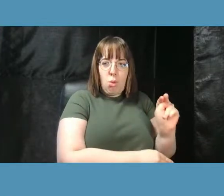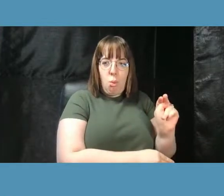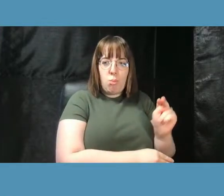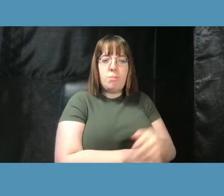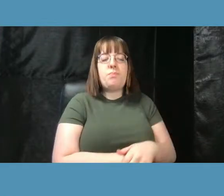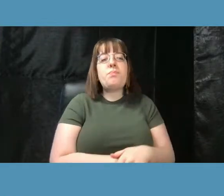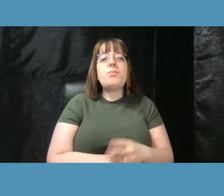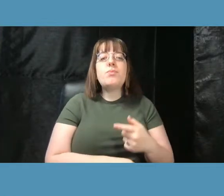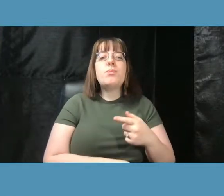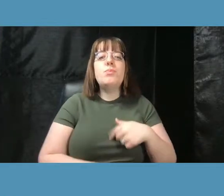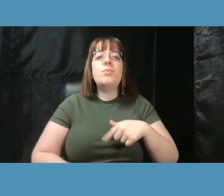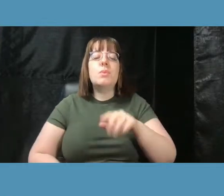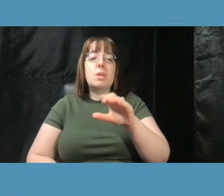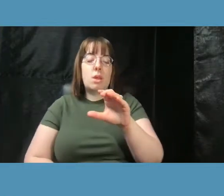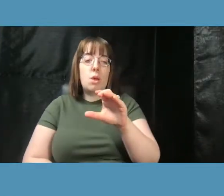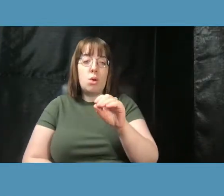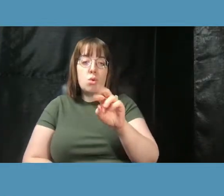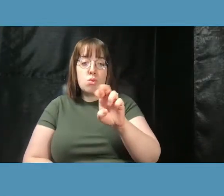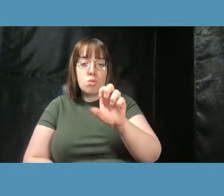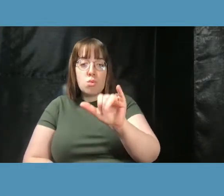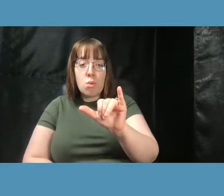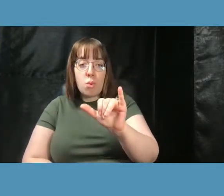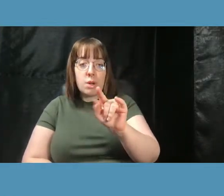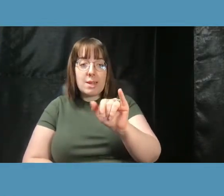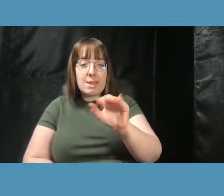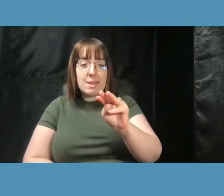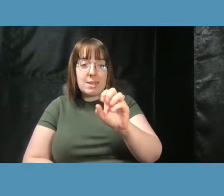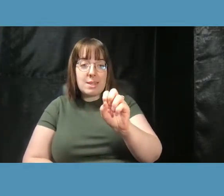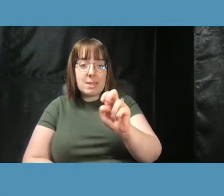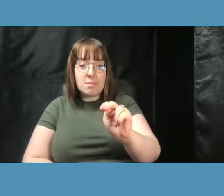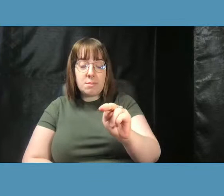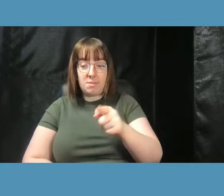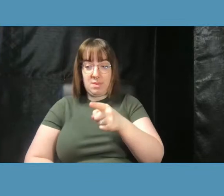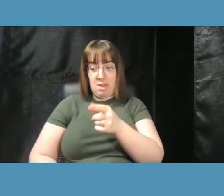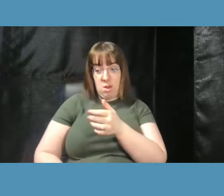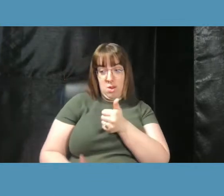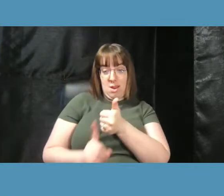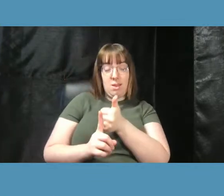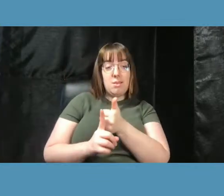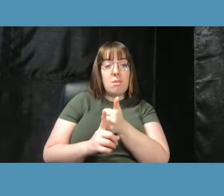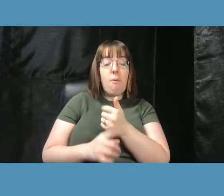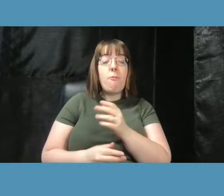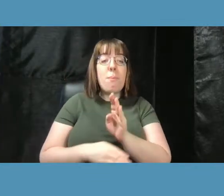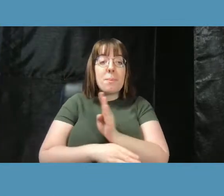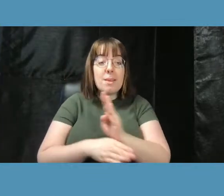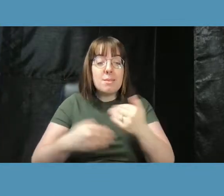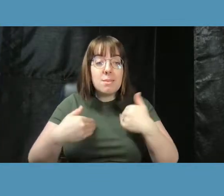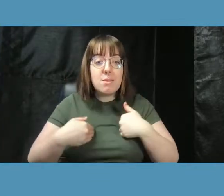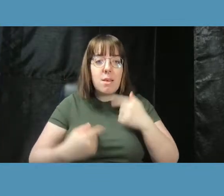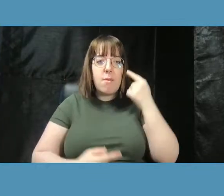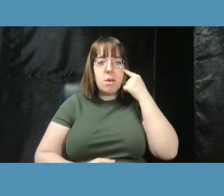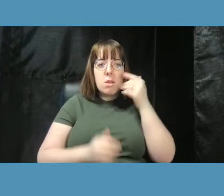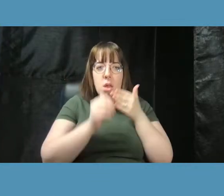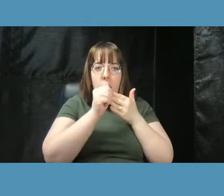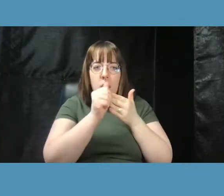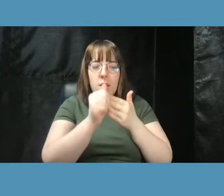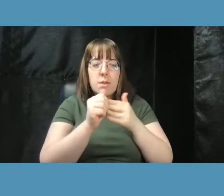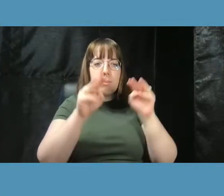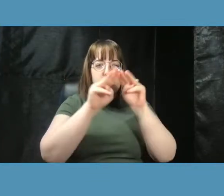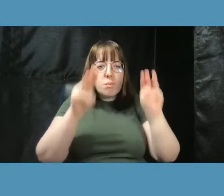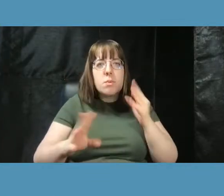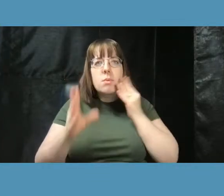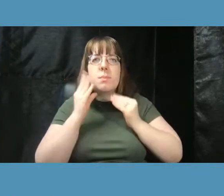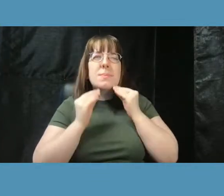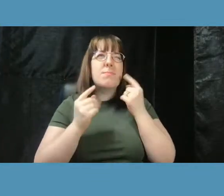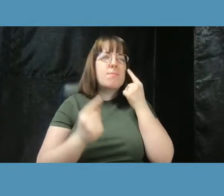Timpson, principal of Corey Timpson Design. Corey is an active collaborator and thought leader in the museum experience, design,